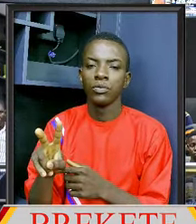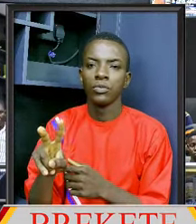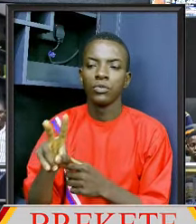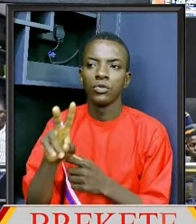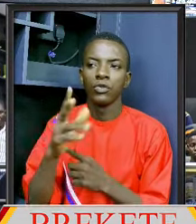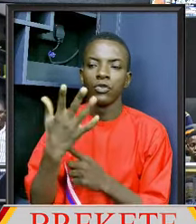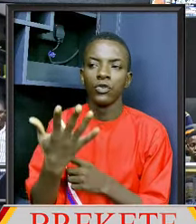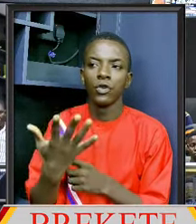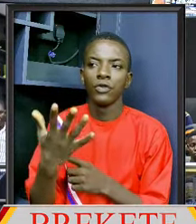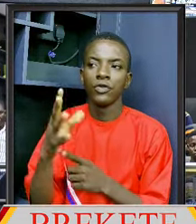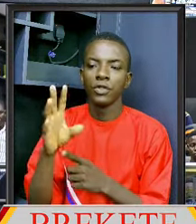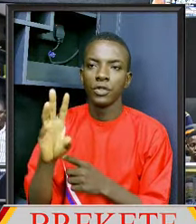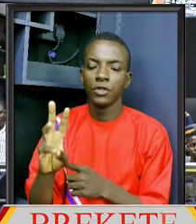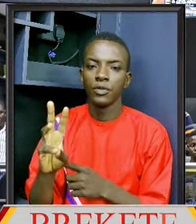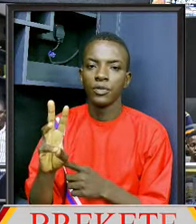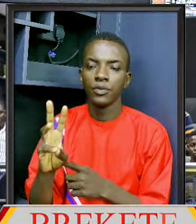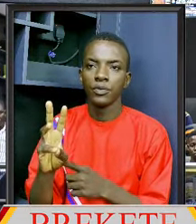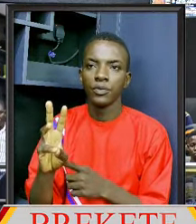070-42-22-22-5-6.